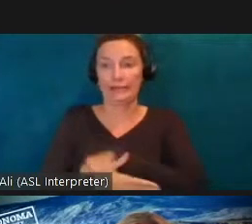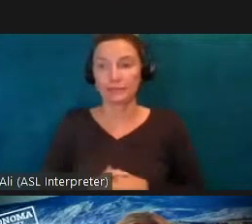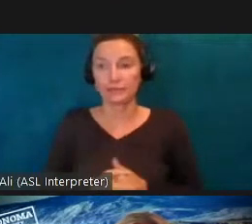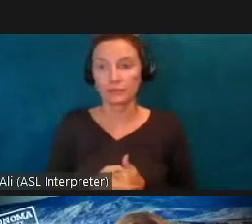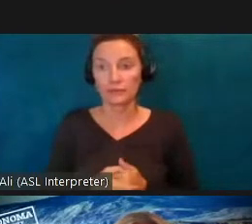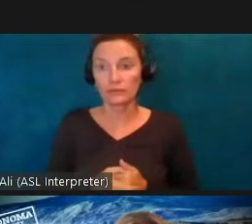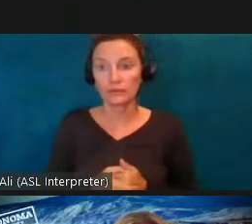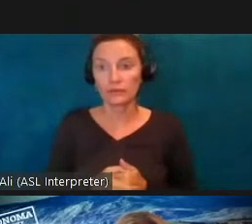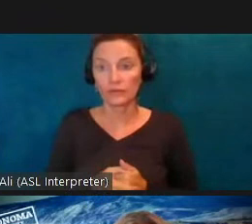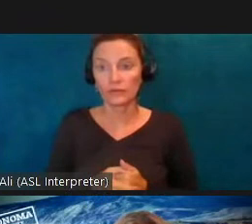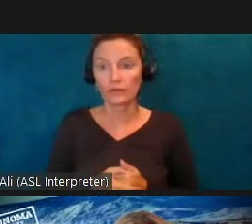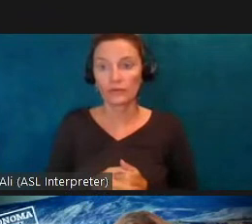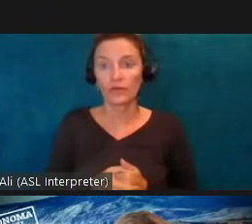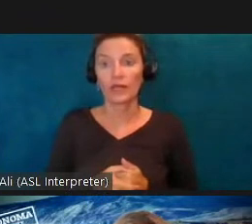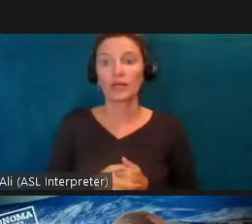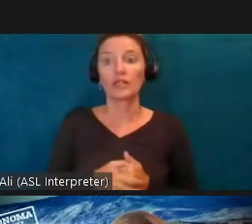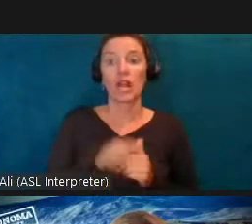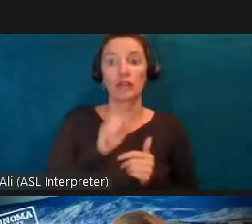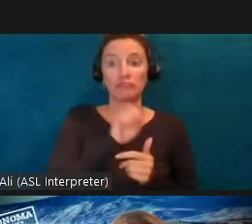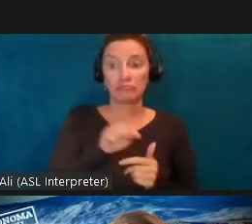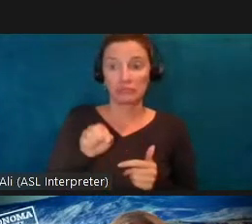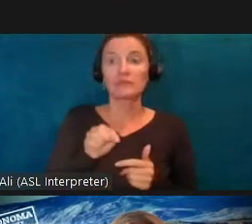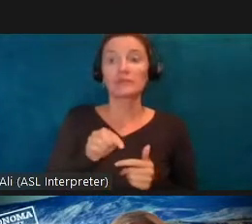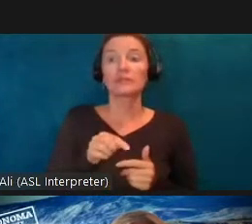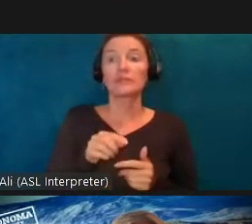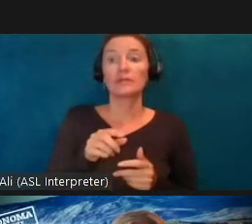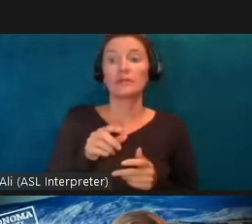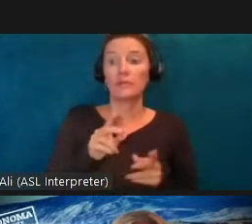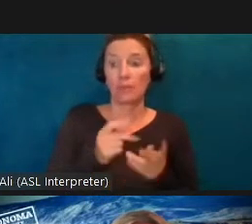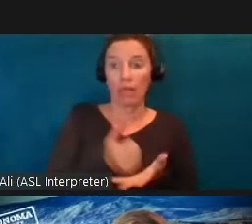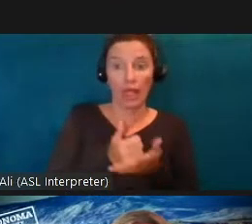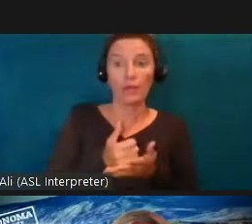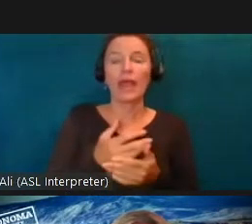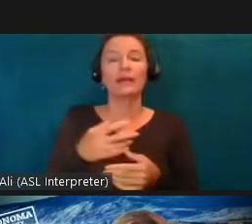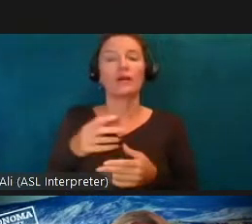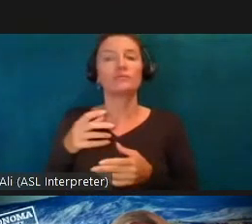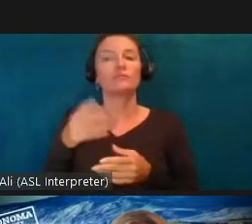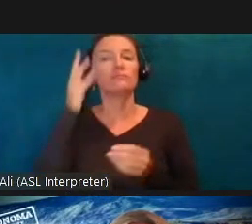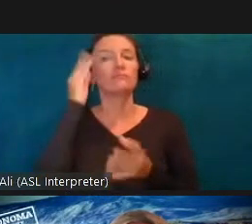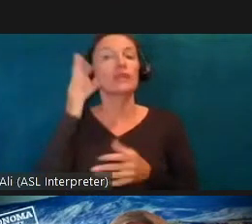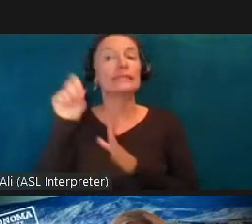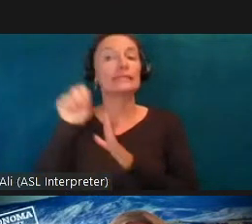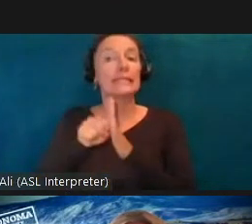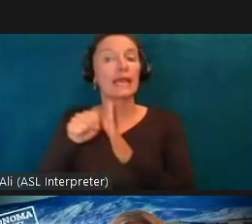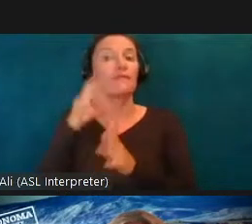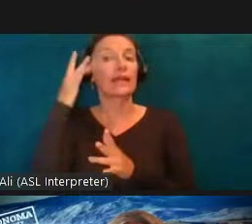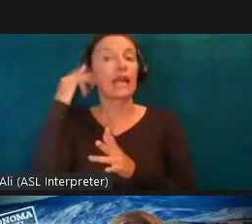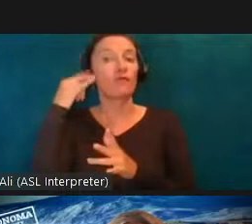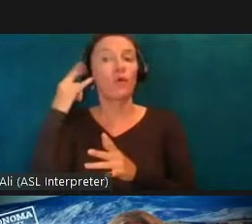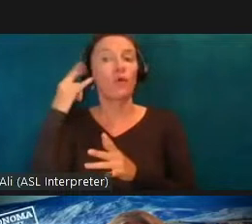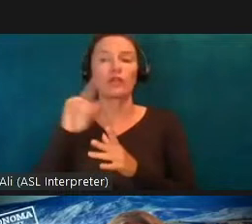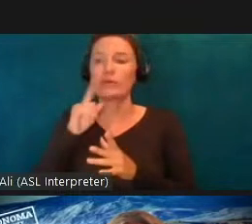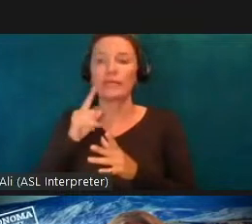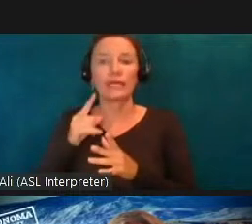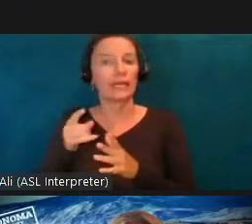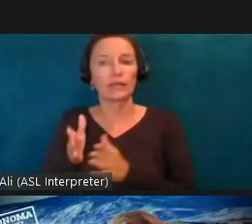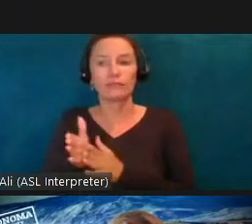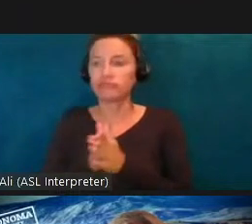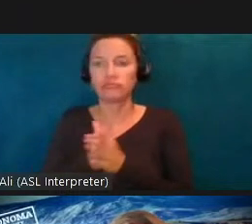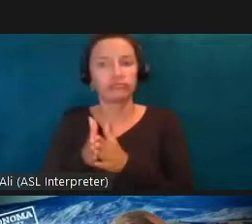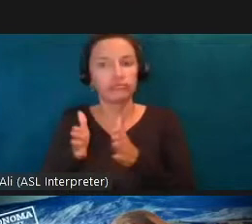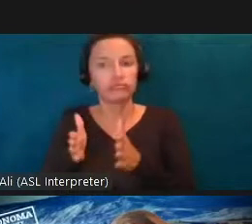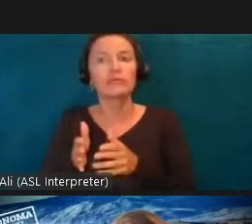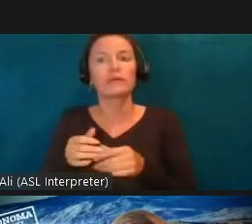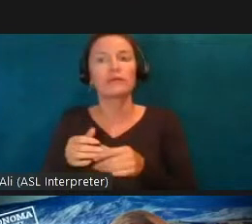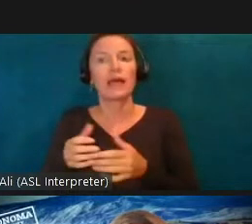Aguiar-Curry and of course Congressman Thompson, the state of California is starting to ramp up on all issues of coordination on the cleanup. And this